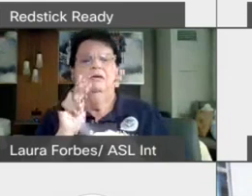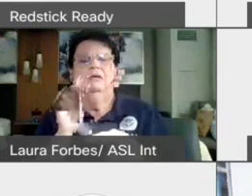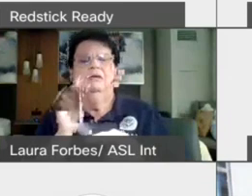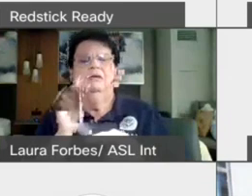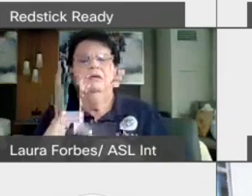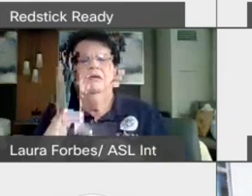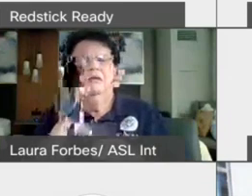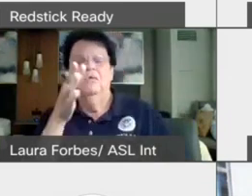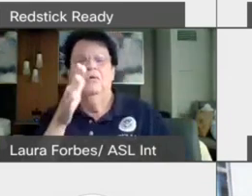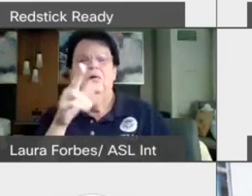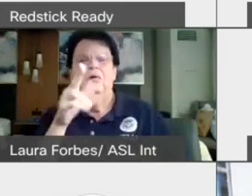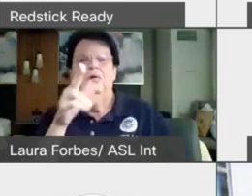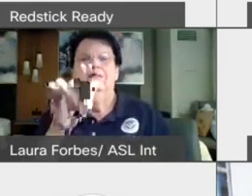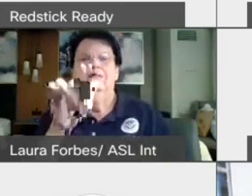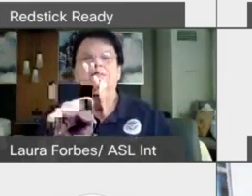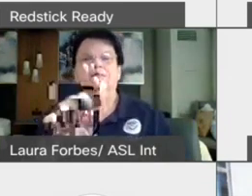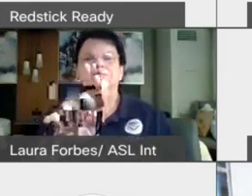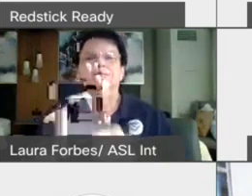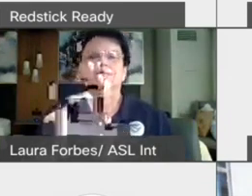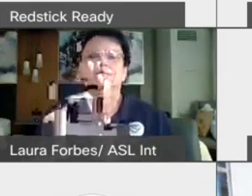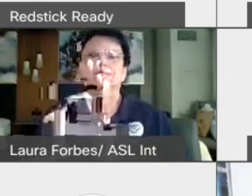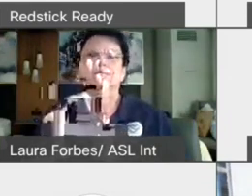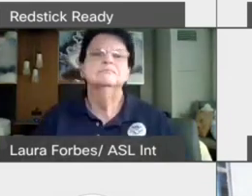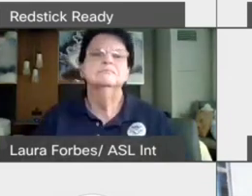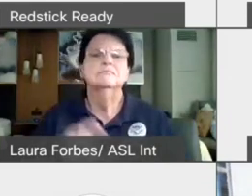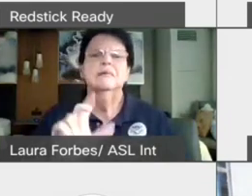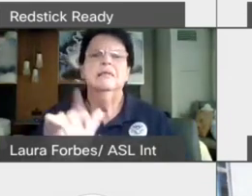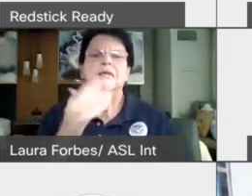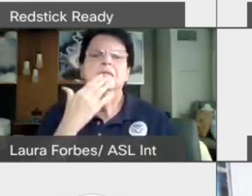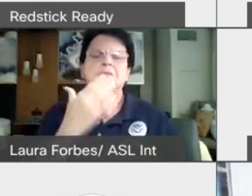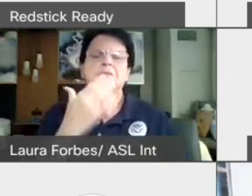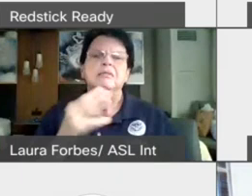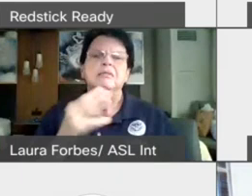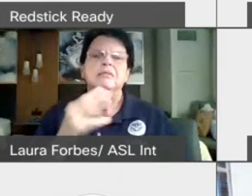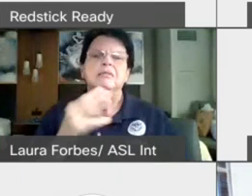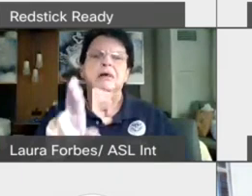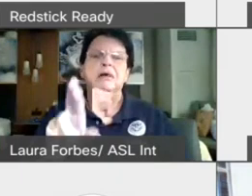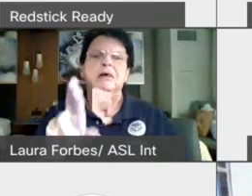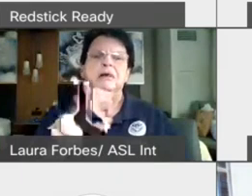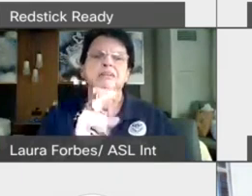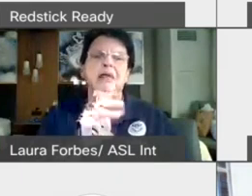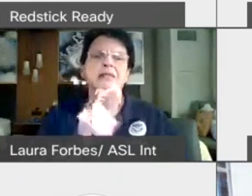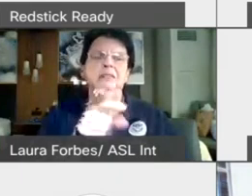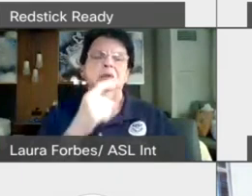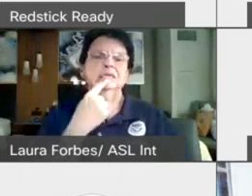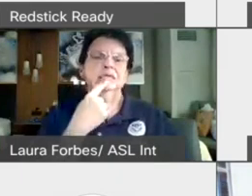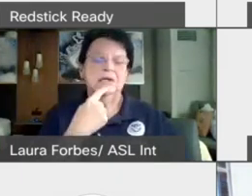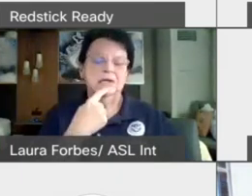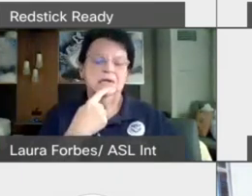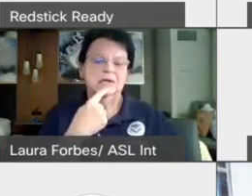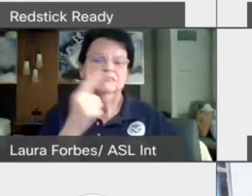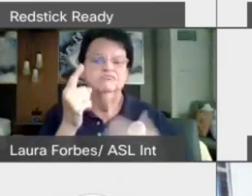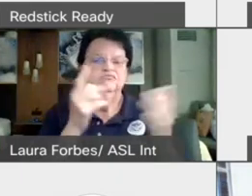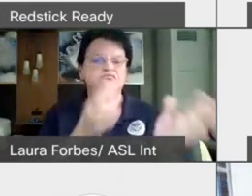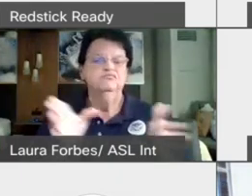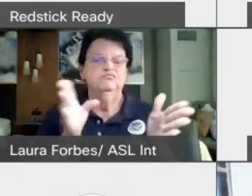Storm Nicholas. Clay. Thank you, Mayor. So as the mayor mentioned, we have prepared